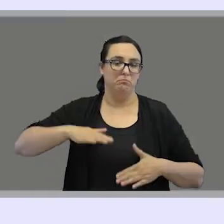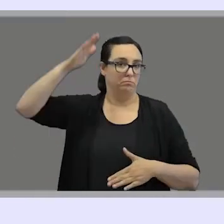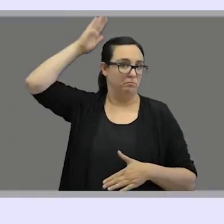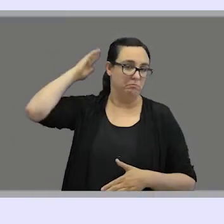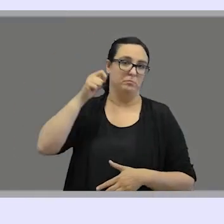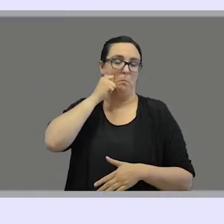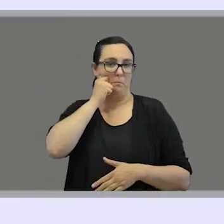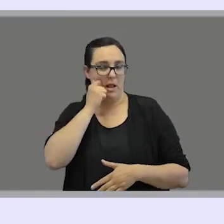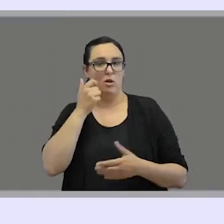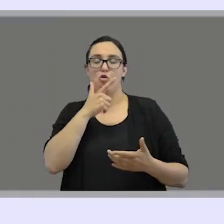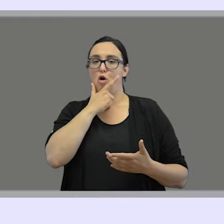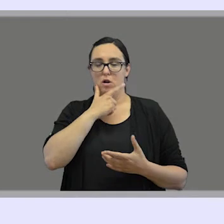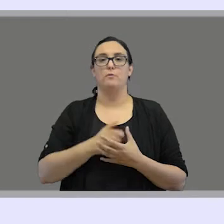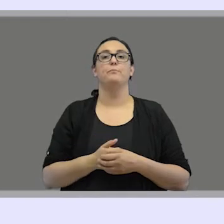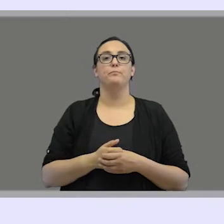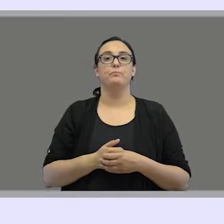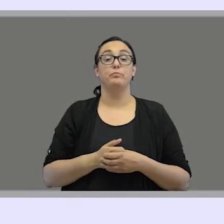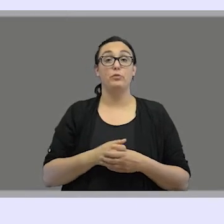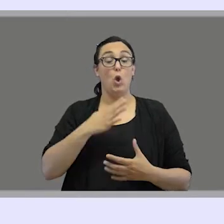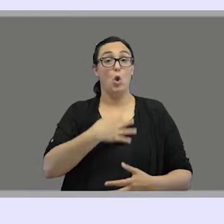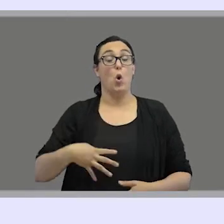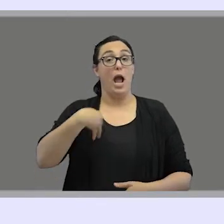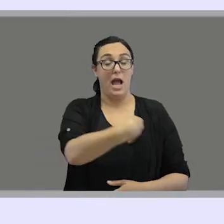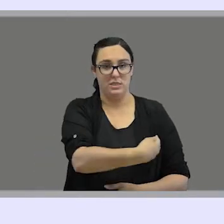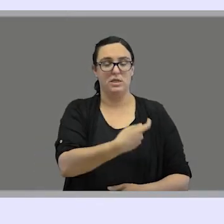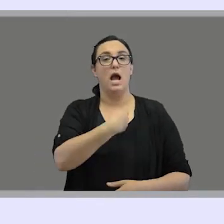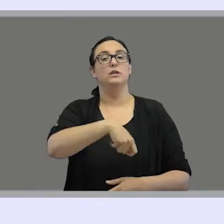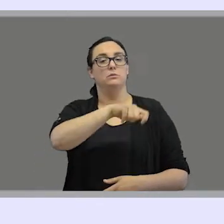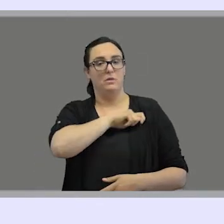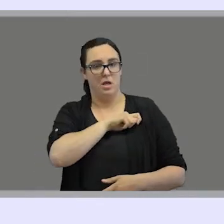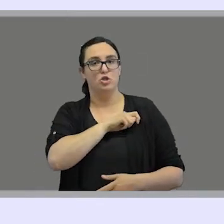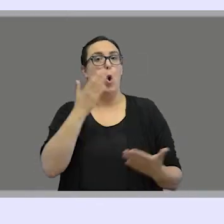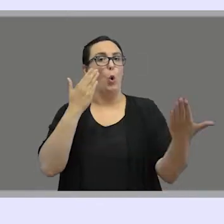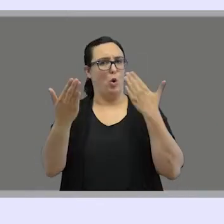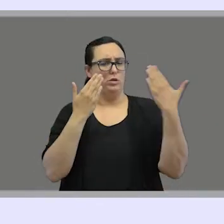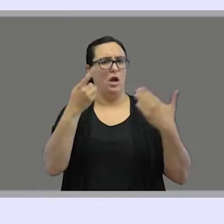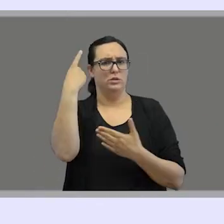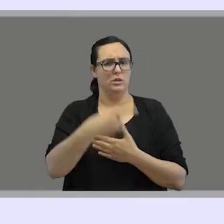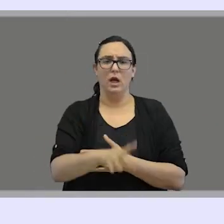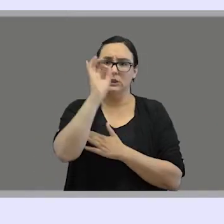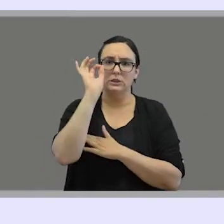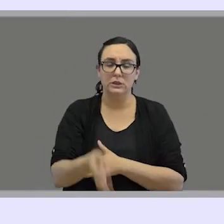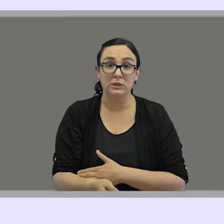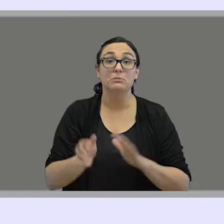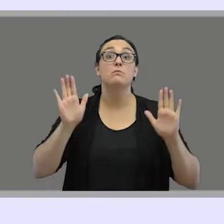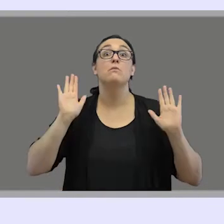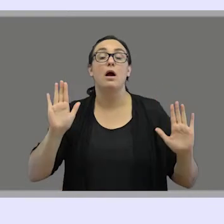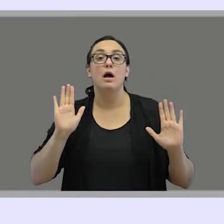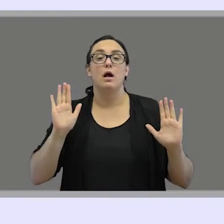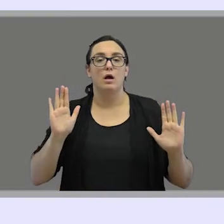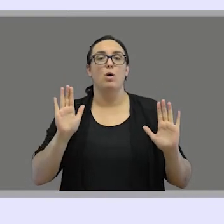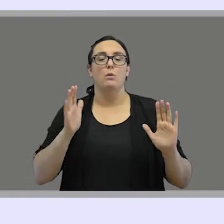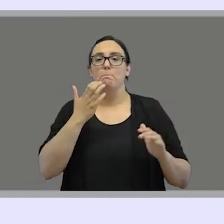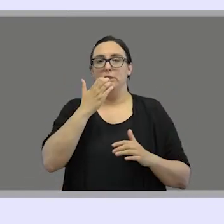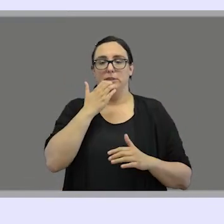clothes, and skin color. In the Croatian and Spanish examples, we do have contrast, color contrast,